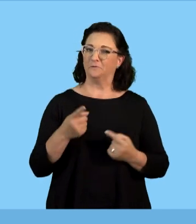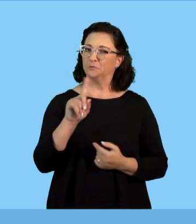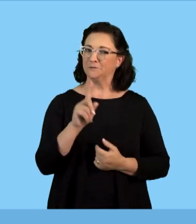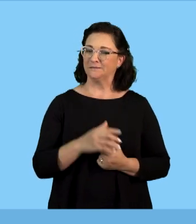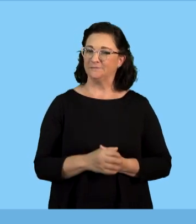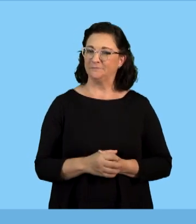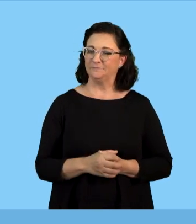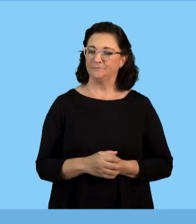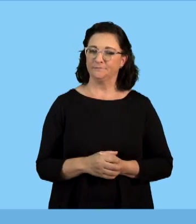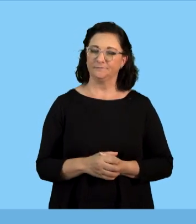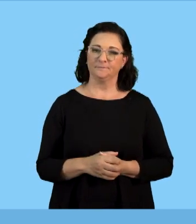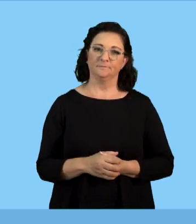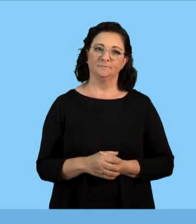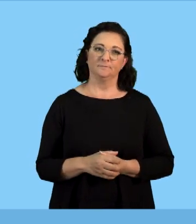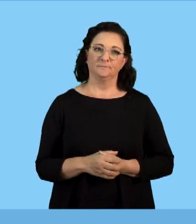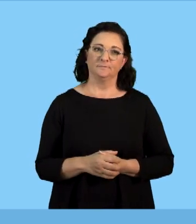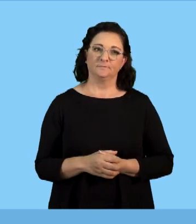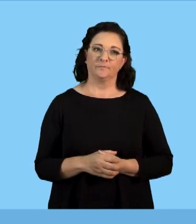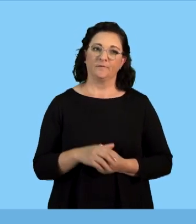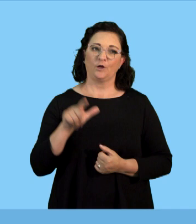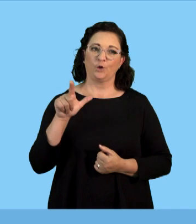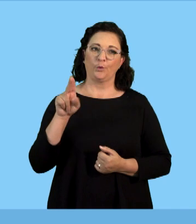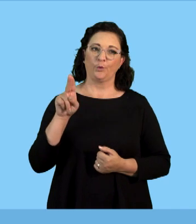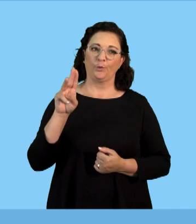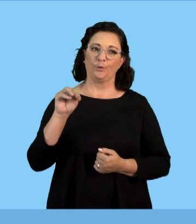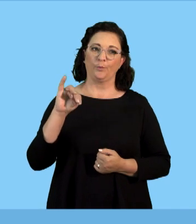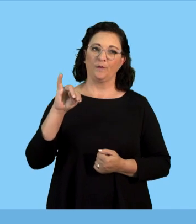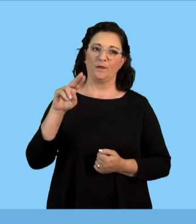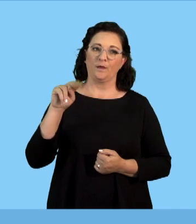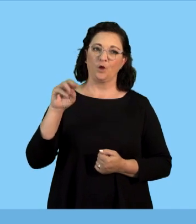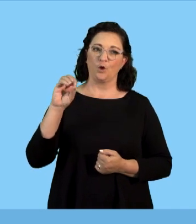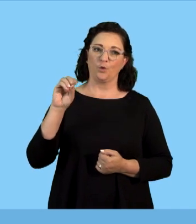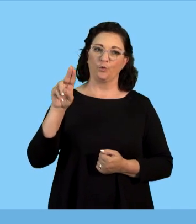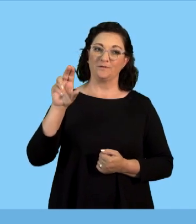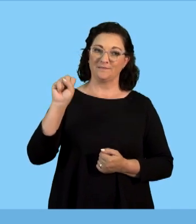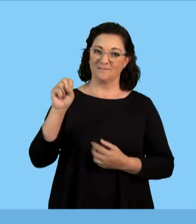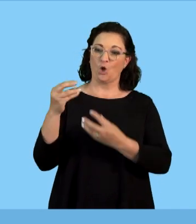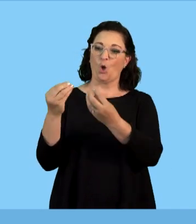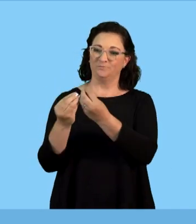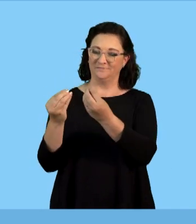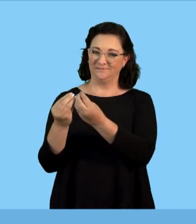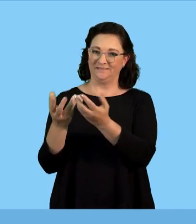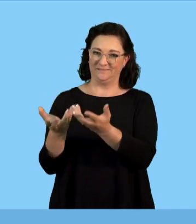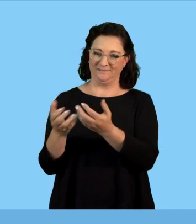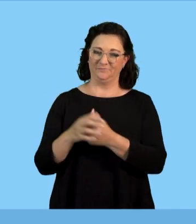What is the difference? Remember, luminous objects, those are now objects